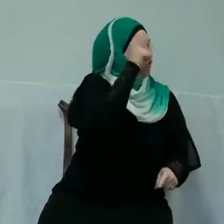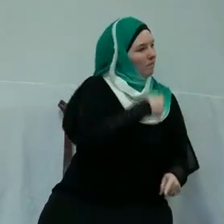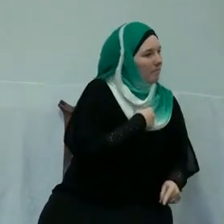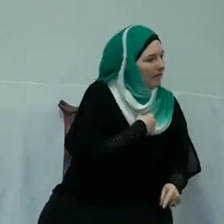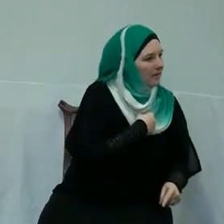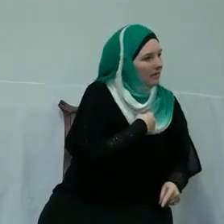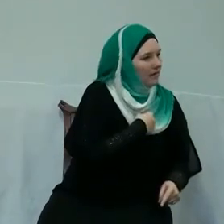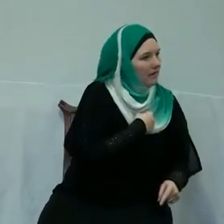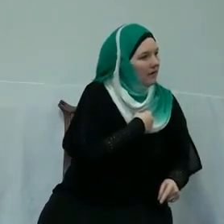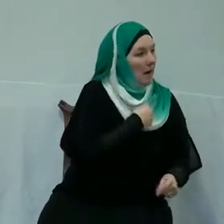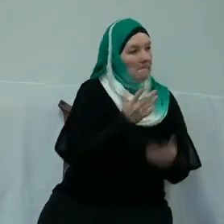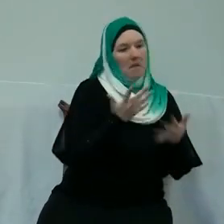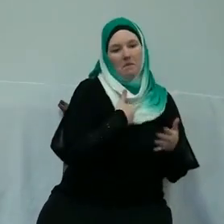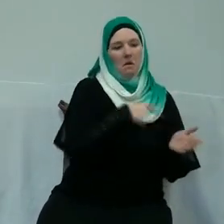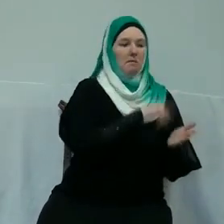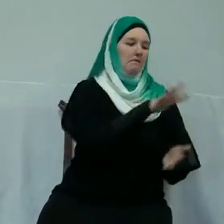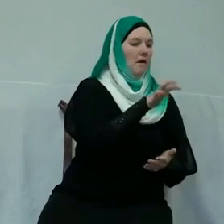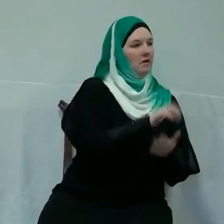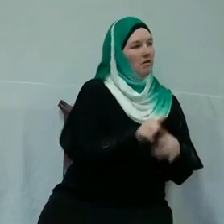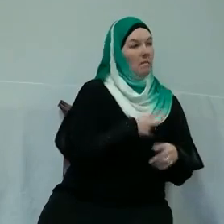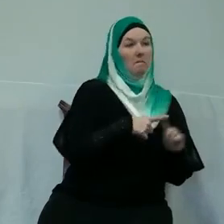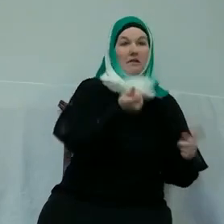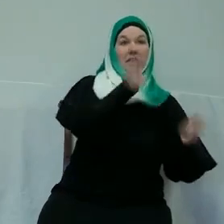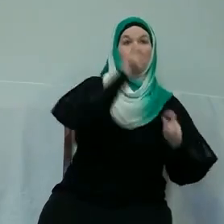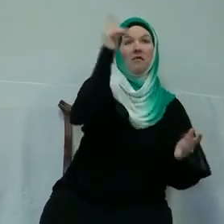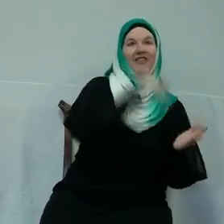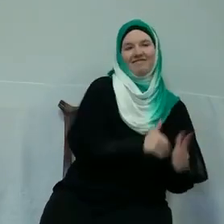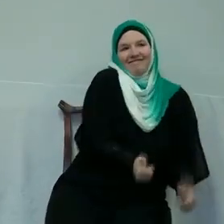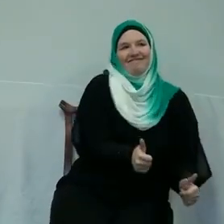we always think based on what is right